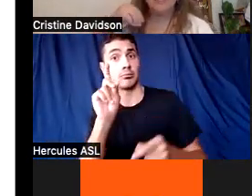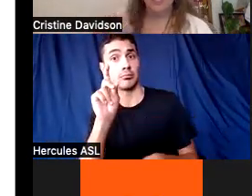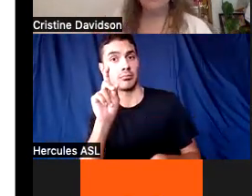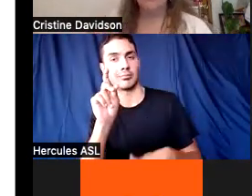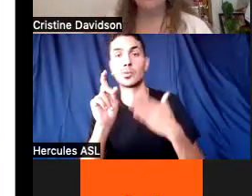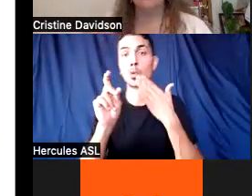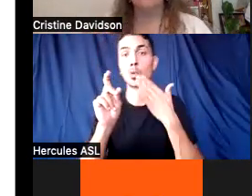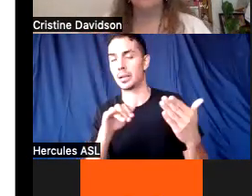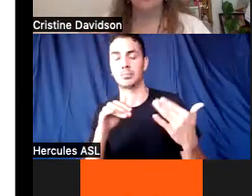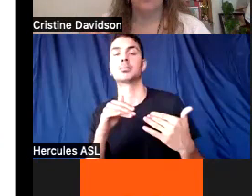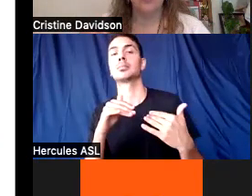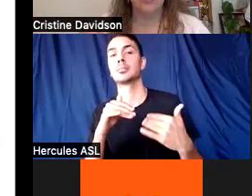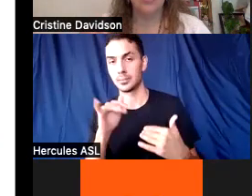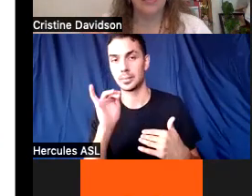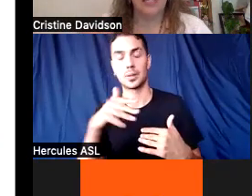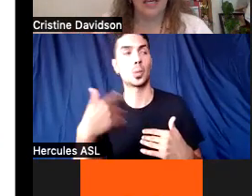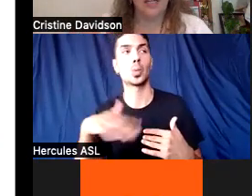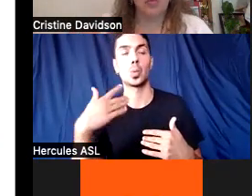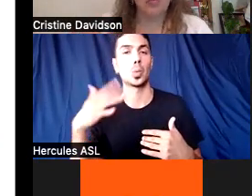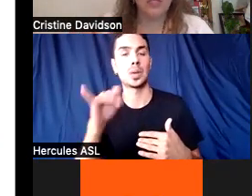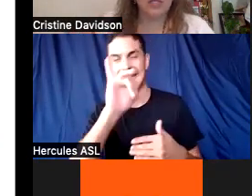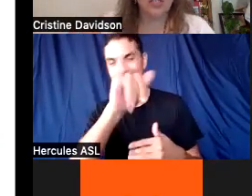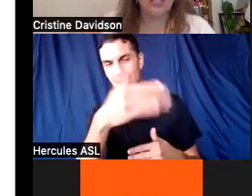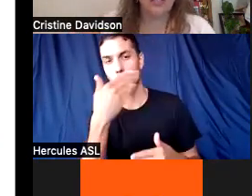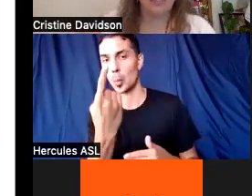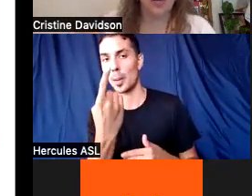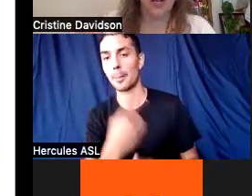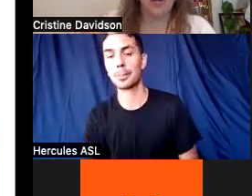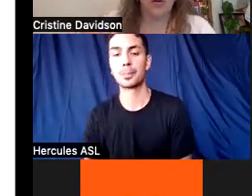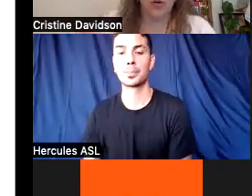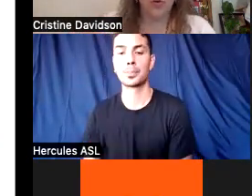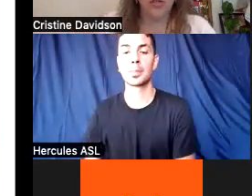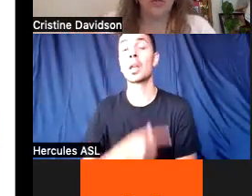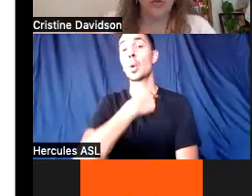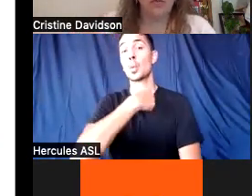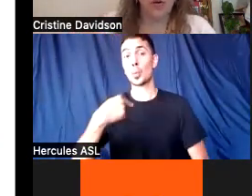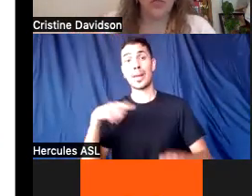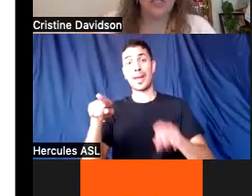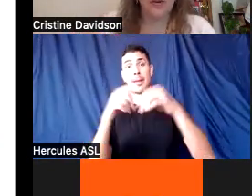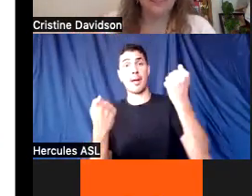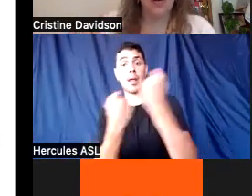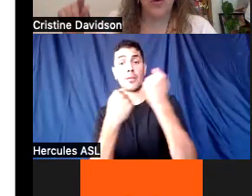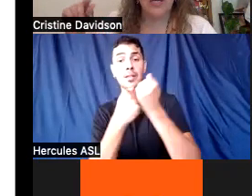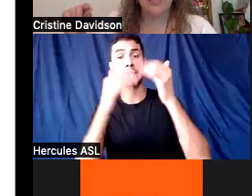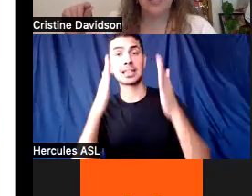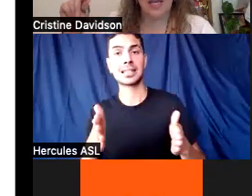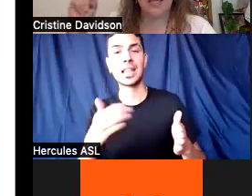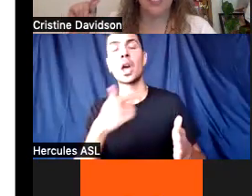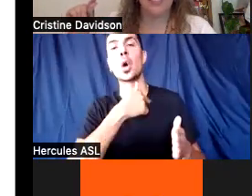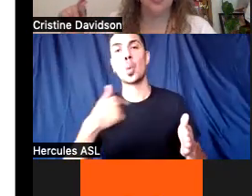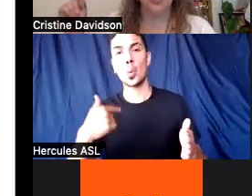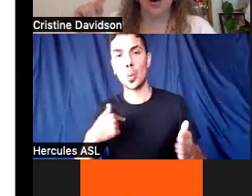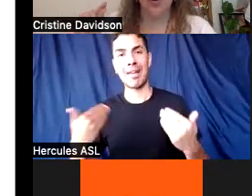And as advocates, we're in a gatekeeper position to some degree when we're working with folks. We